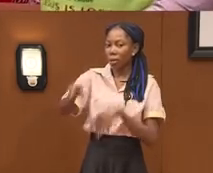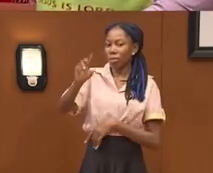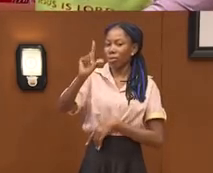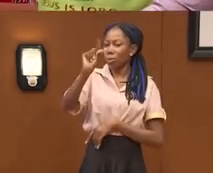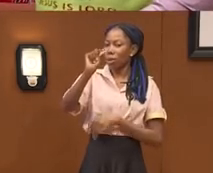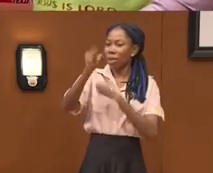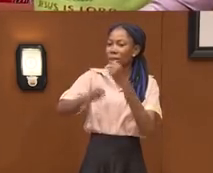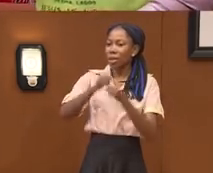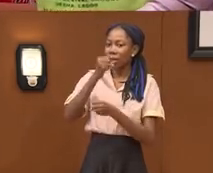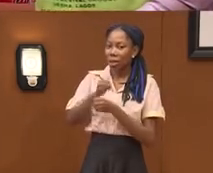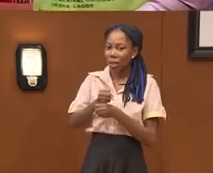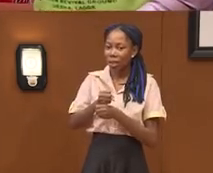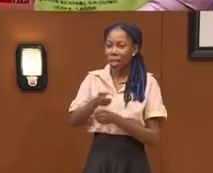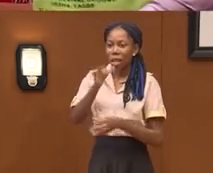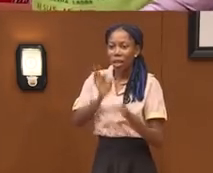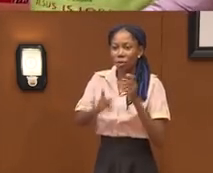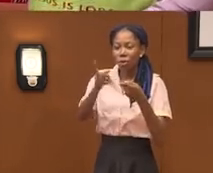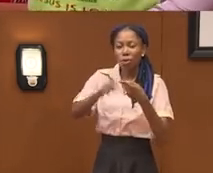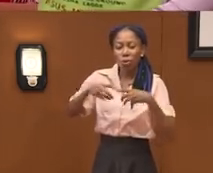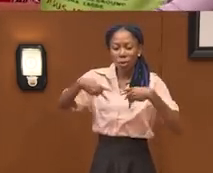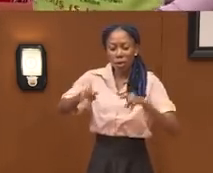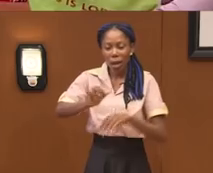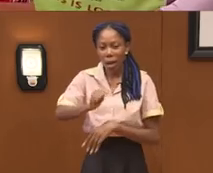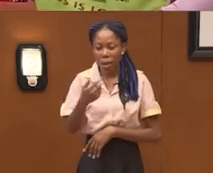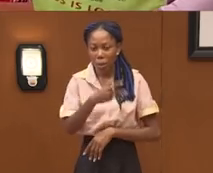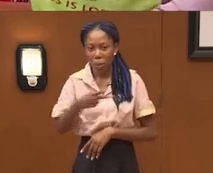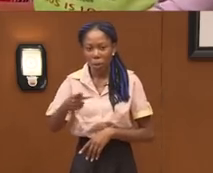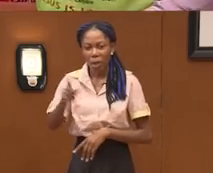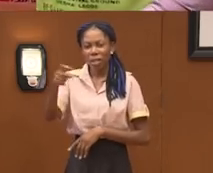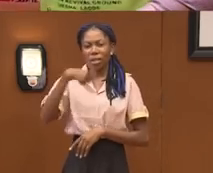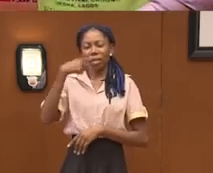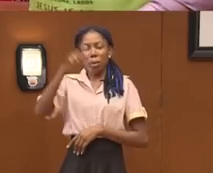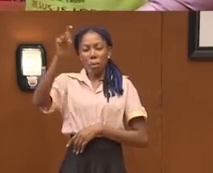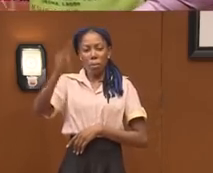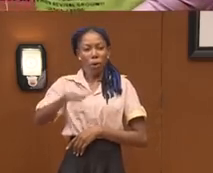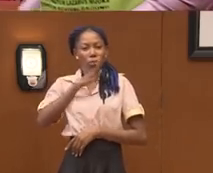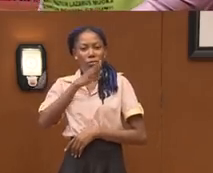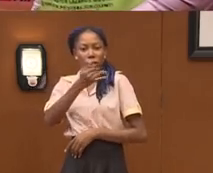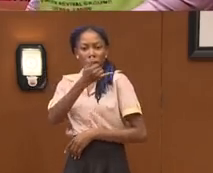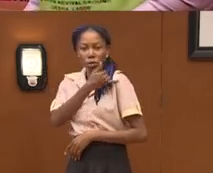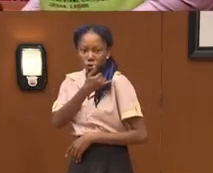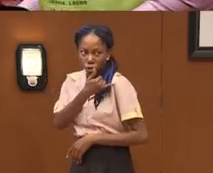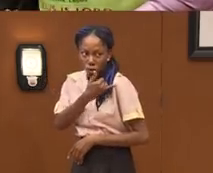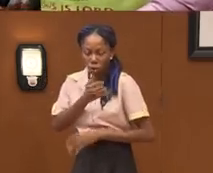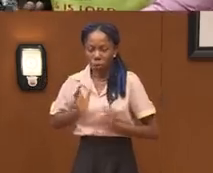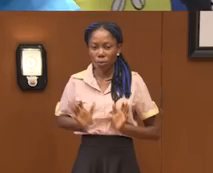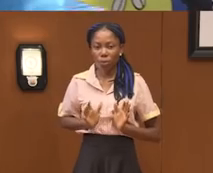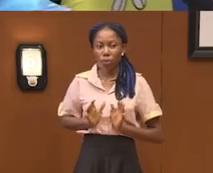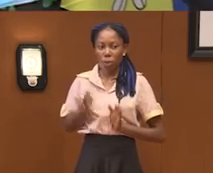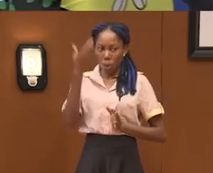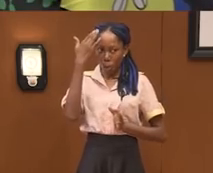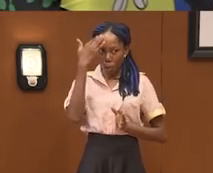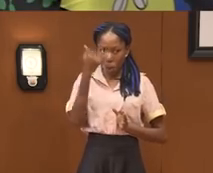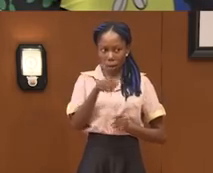while he wants to sell property, he will say, John, if you do not call John, that there will be no business. Okay.